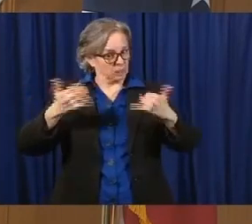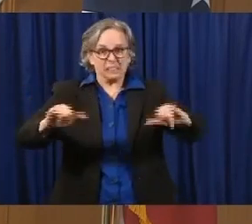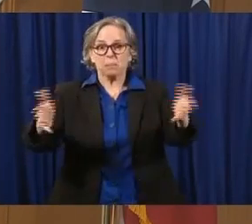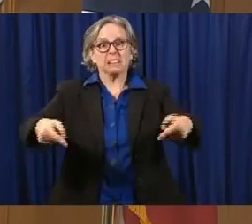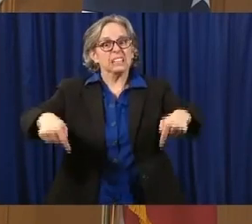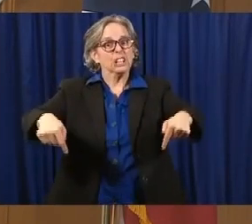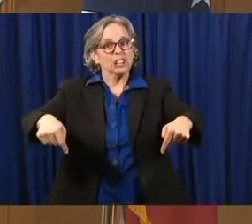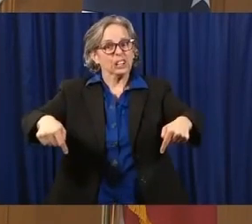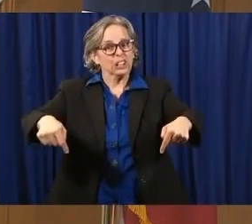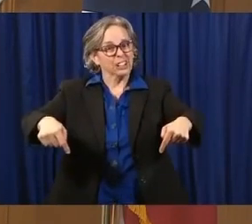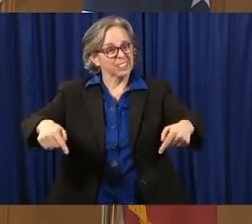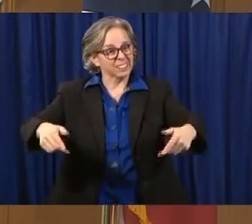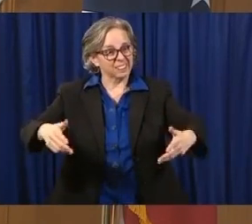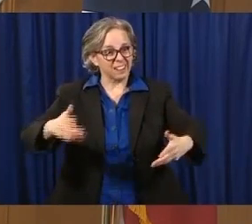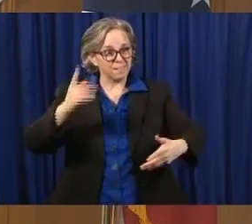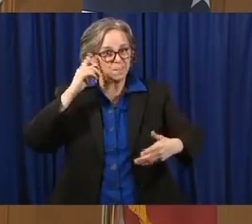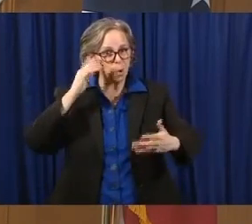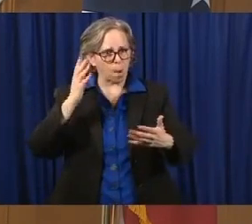get it, deadly.